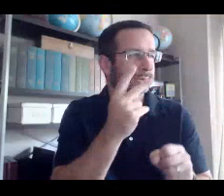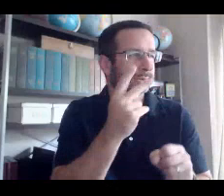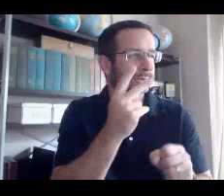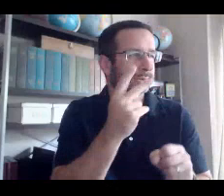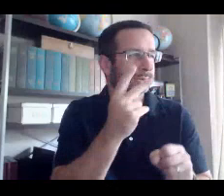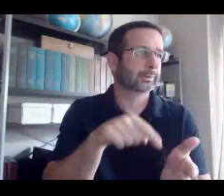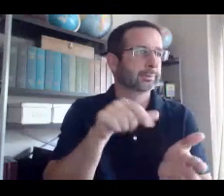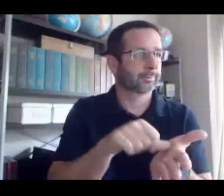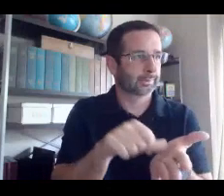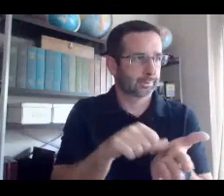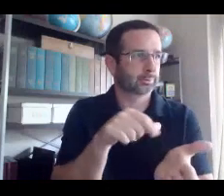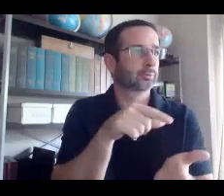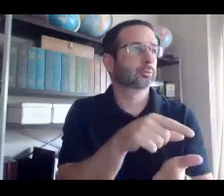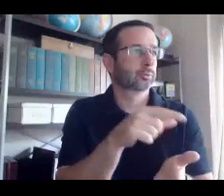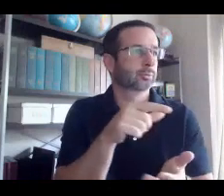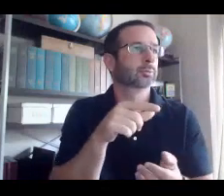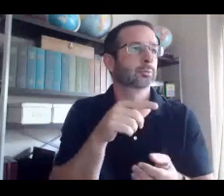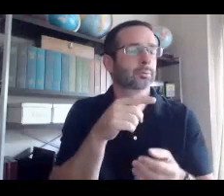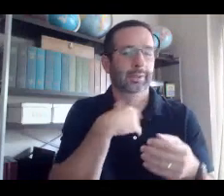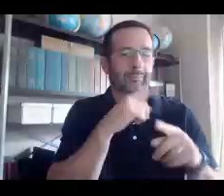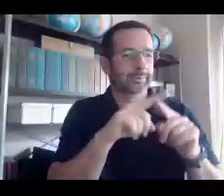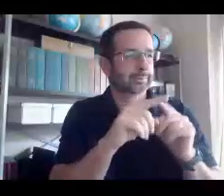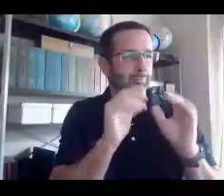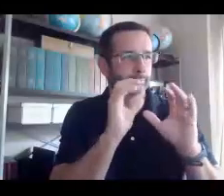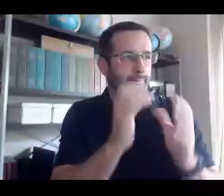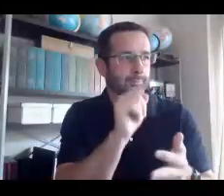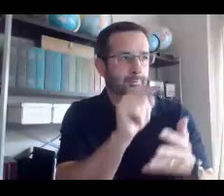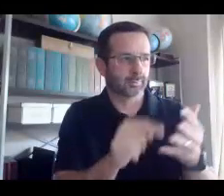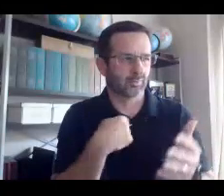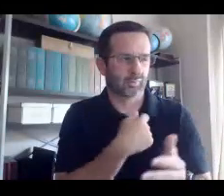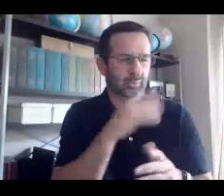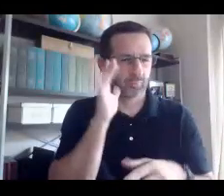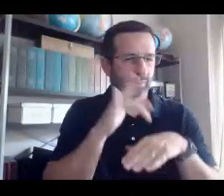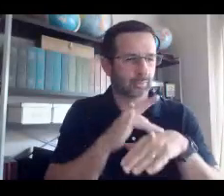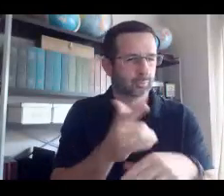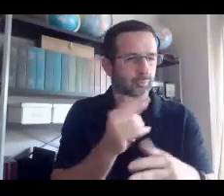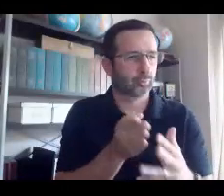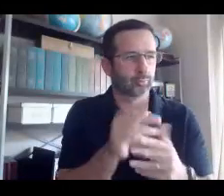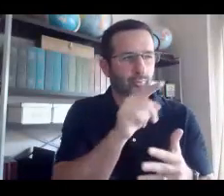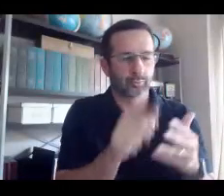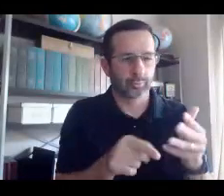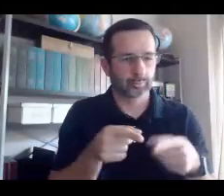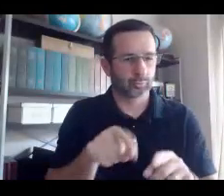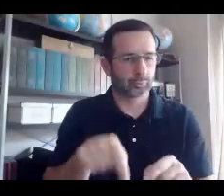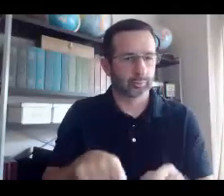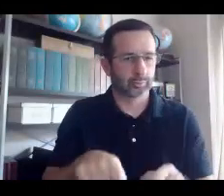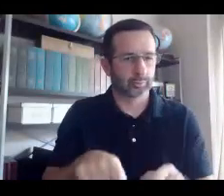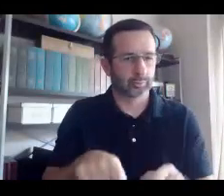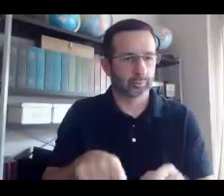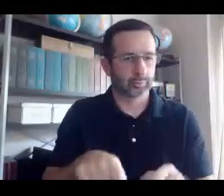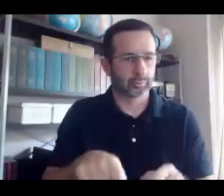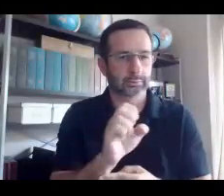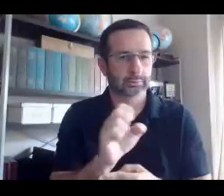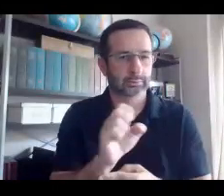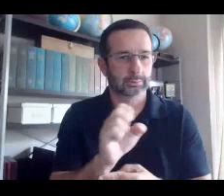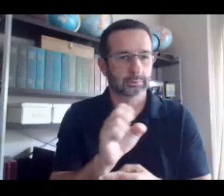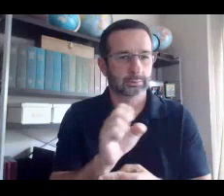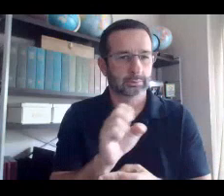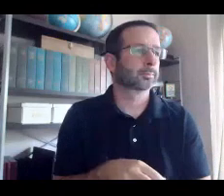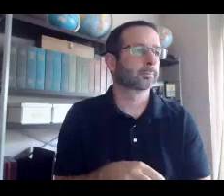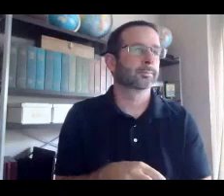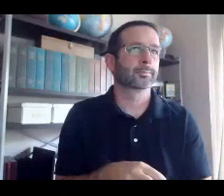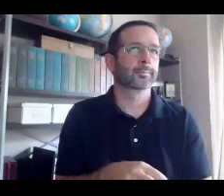it. If you see the gray box that says on this page, there are a few different categories that are listed there, and I'll touch on